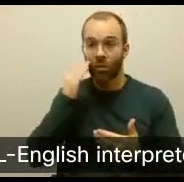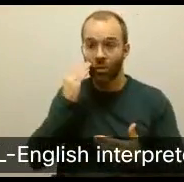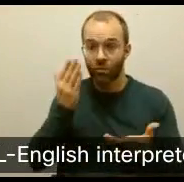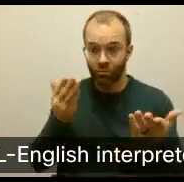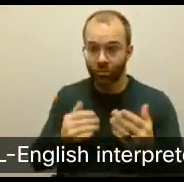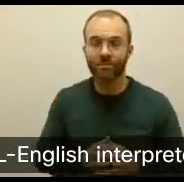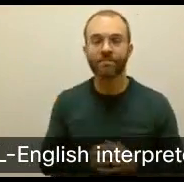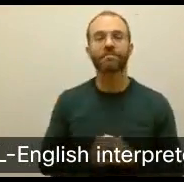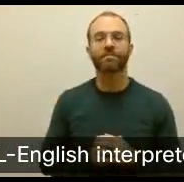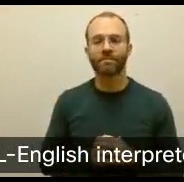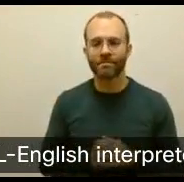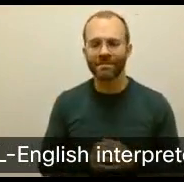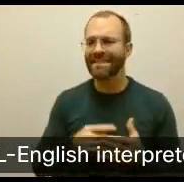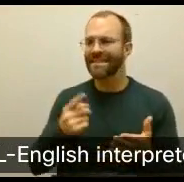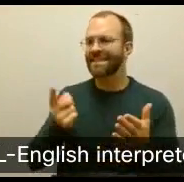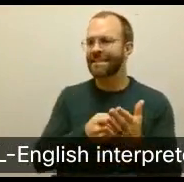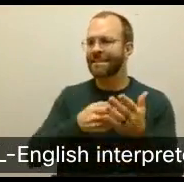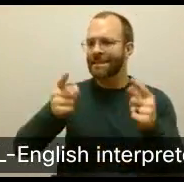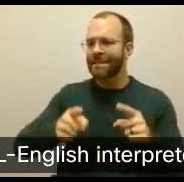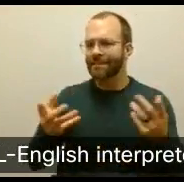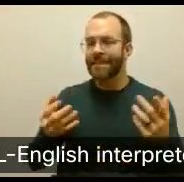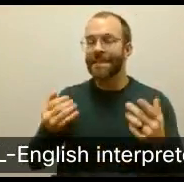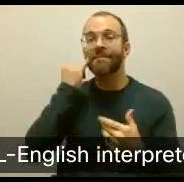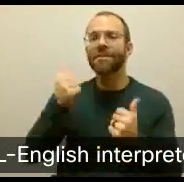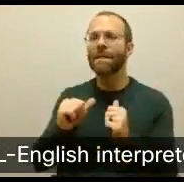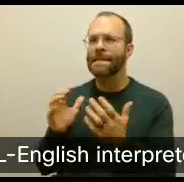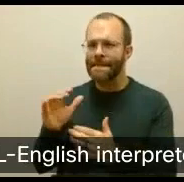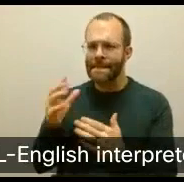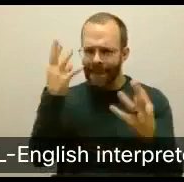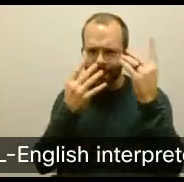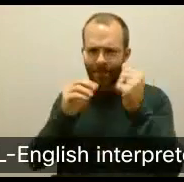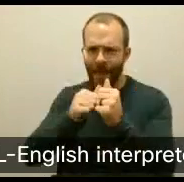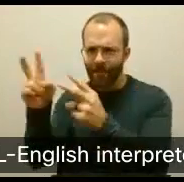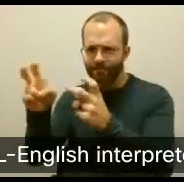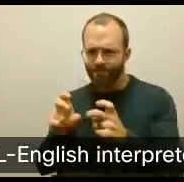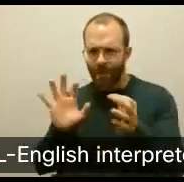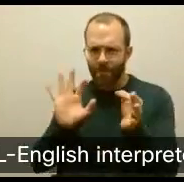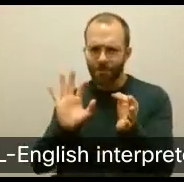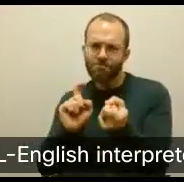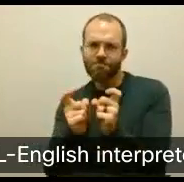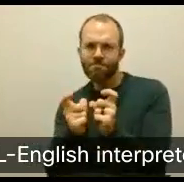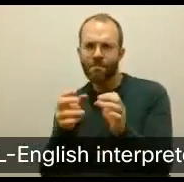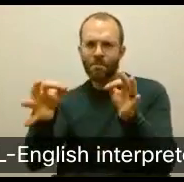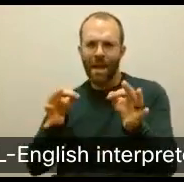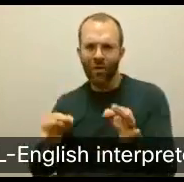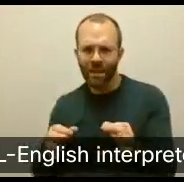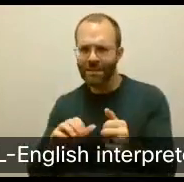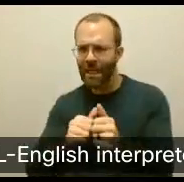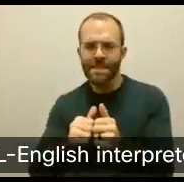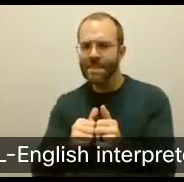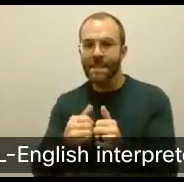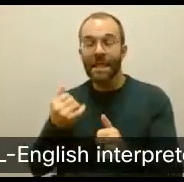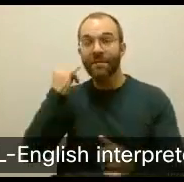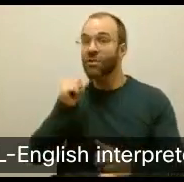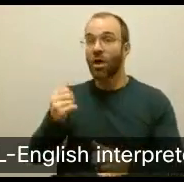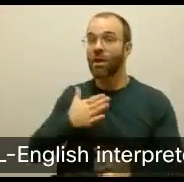about is what can happen sometimes when we're trying to paraphrase if we don't write information in our